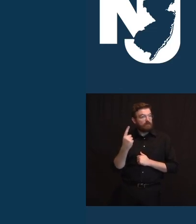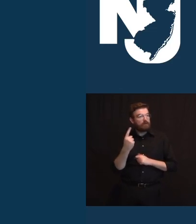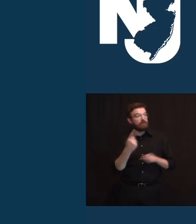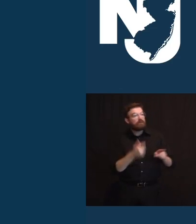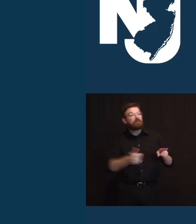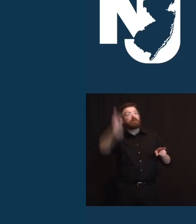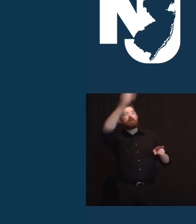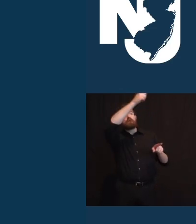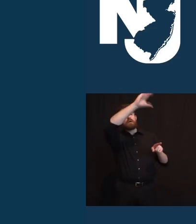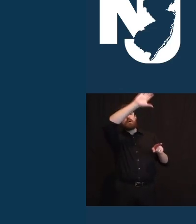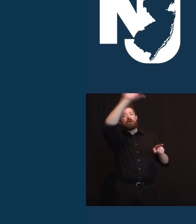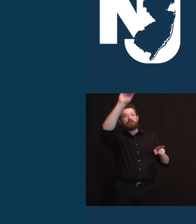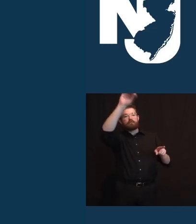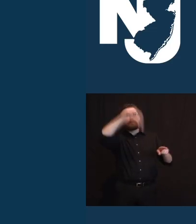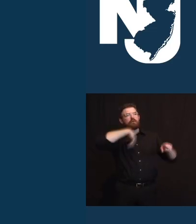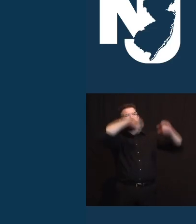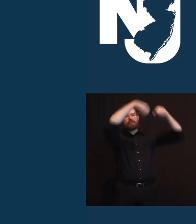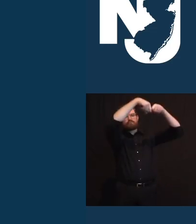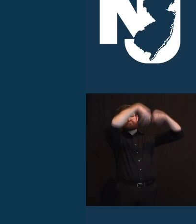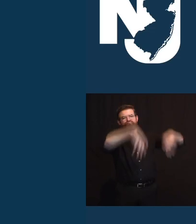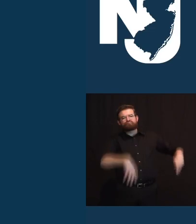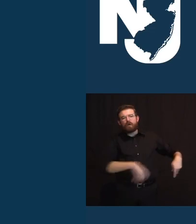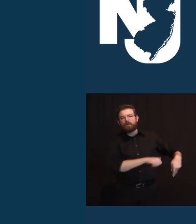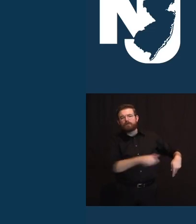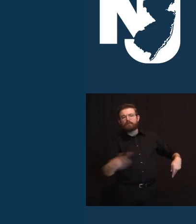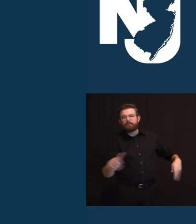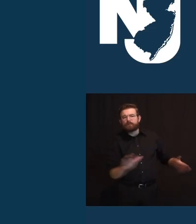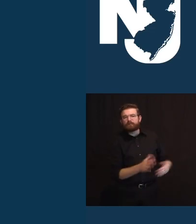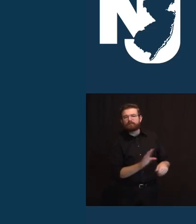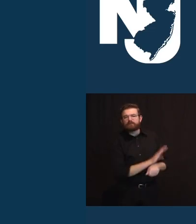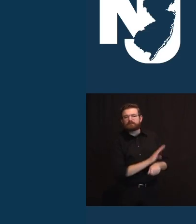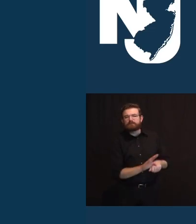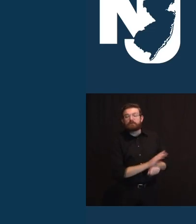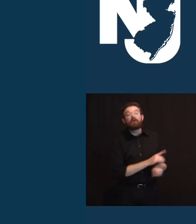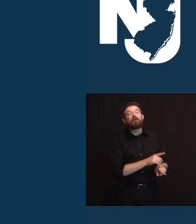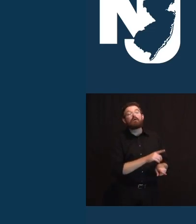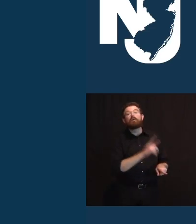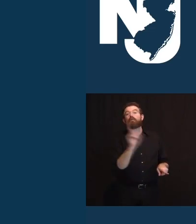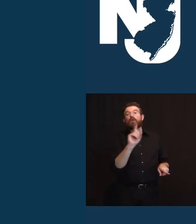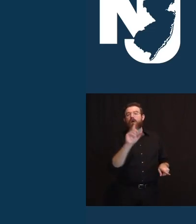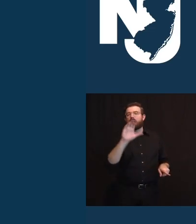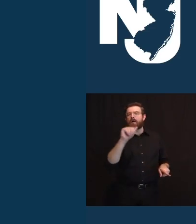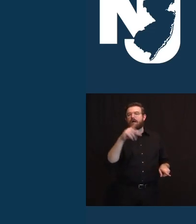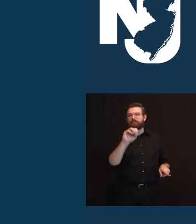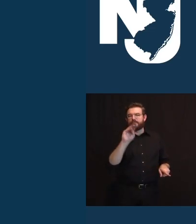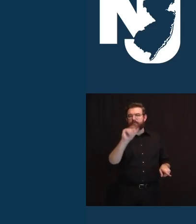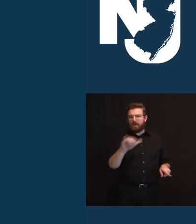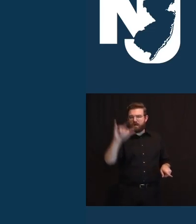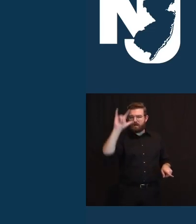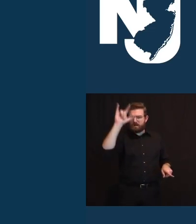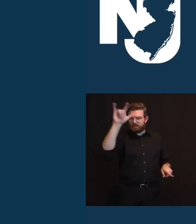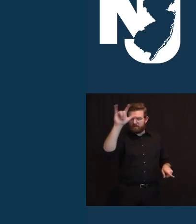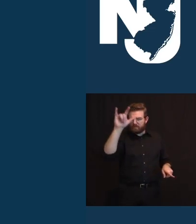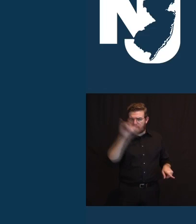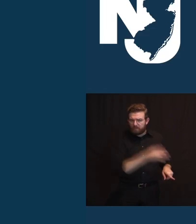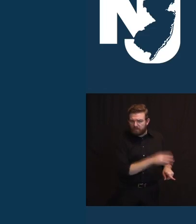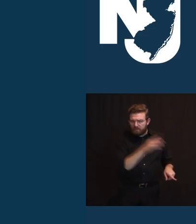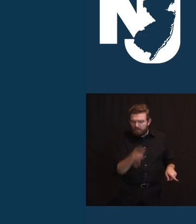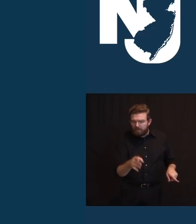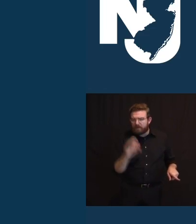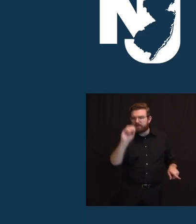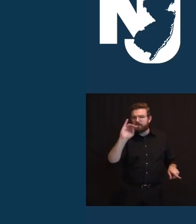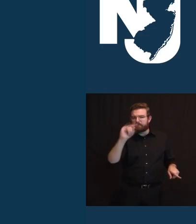May Airport, in addition to several retail locations in Smithville and Cape May. So the 5 are